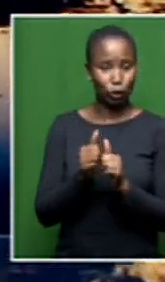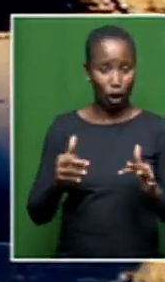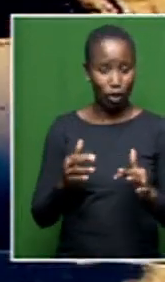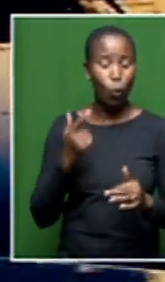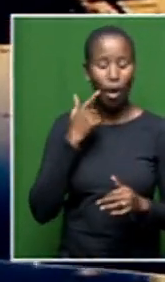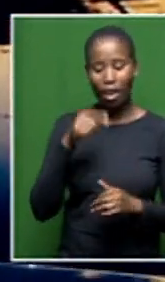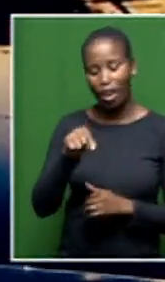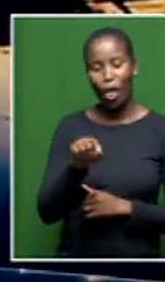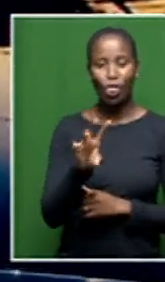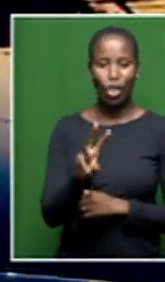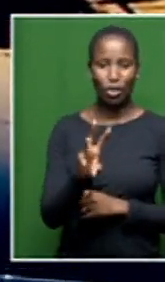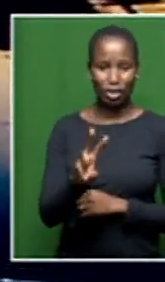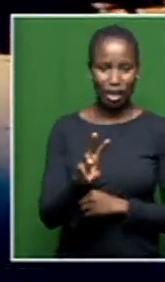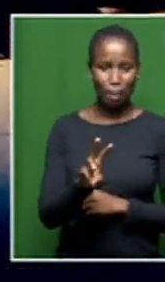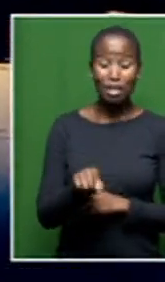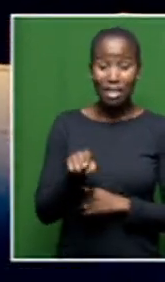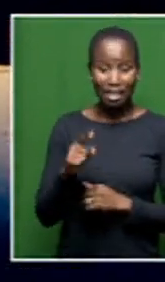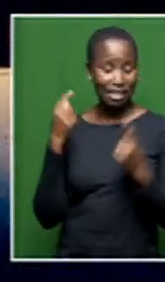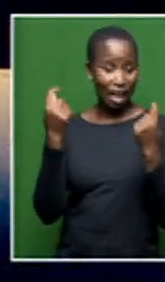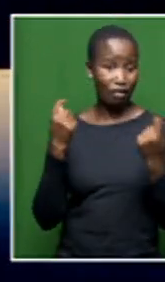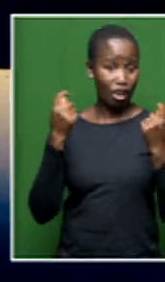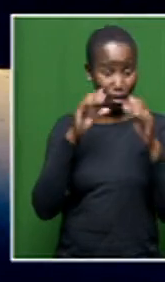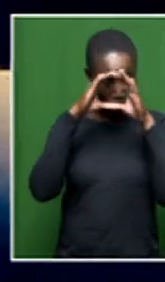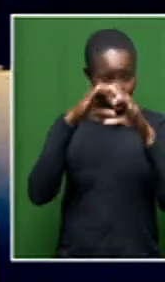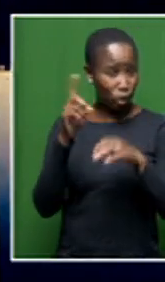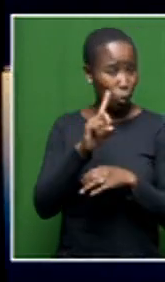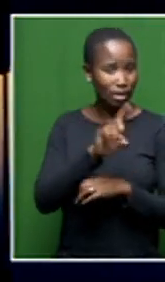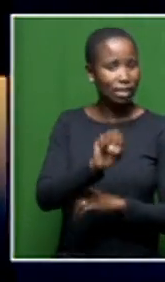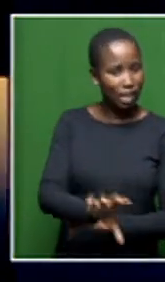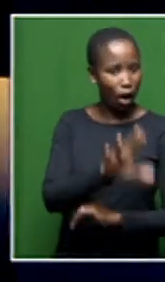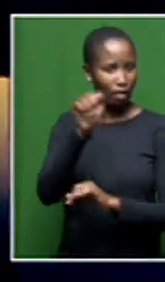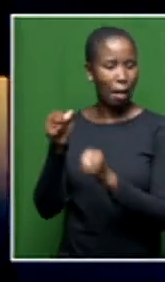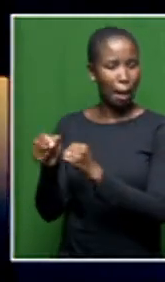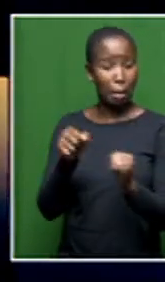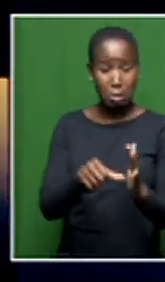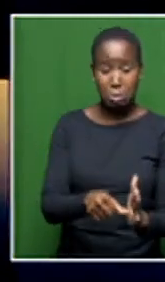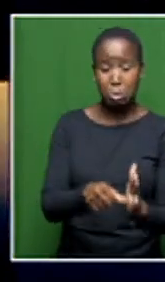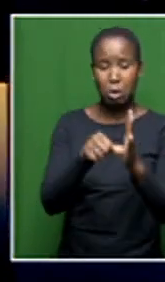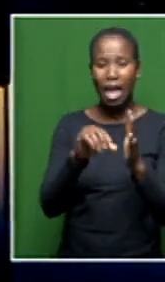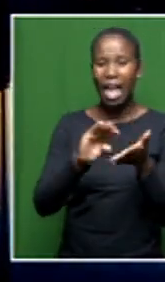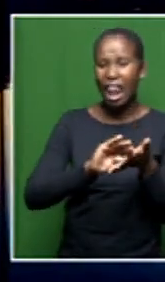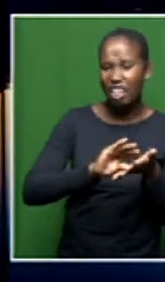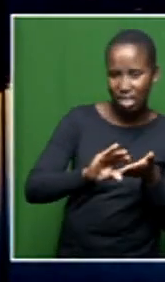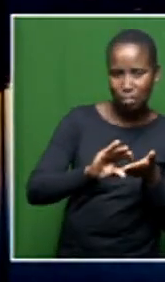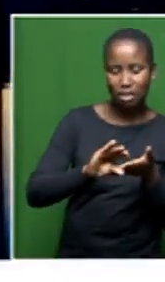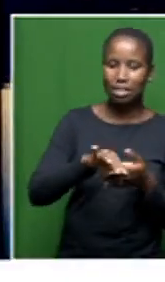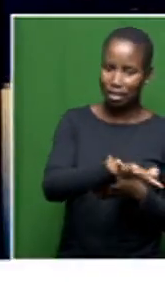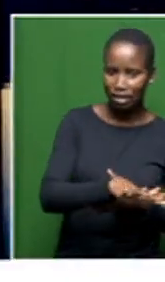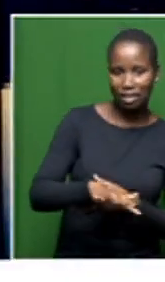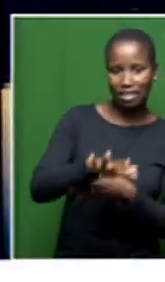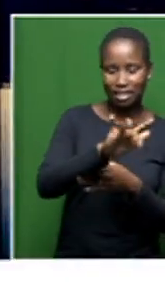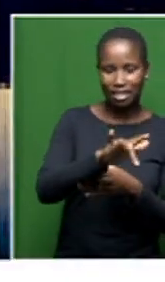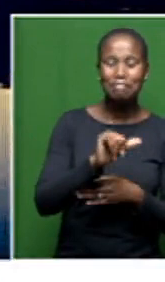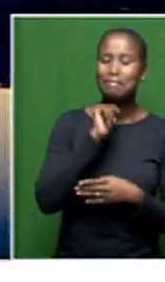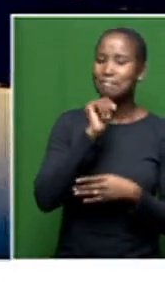kick off on Thursday this week. This year's event will focus on South Africa remaining a key investment destination despite the impact